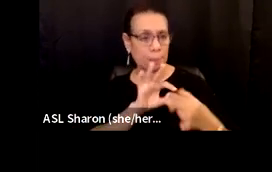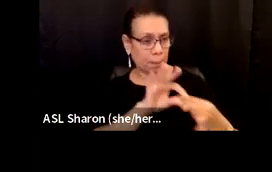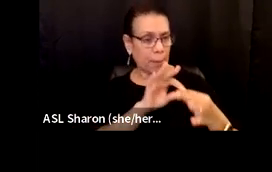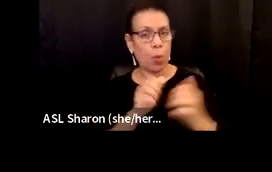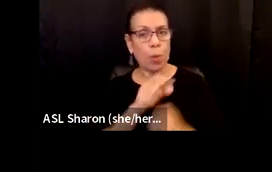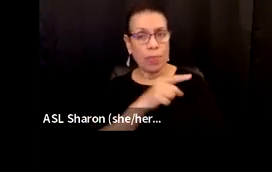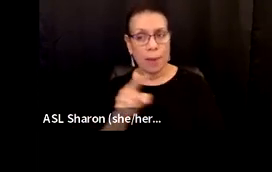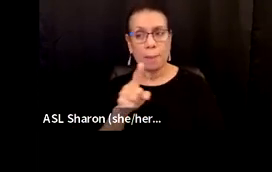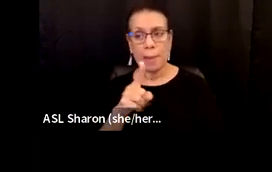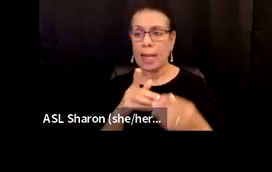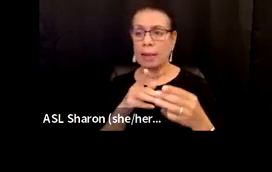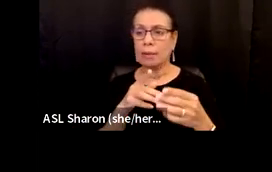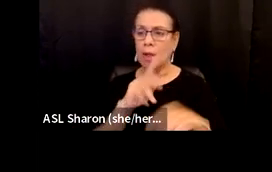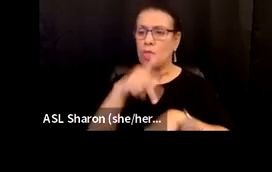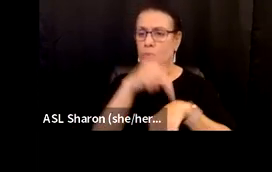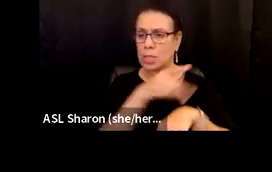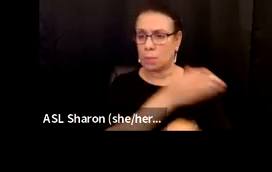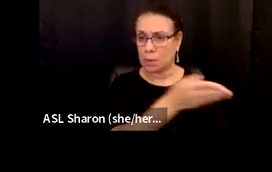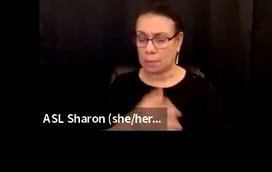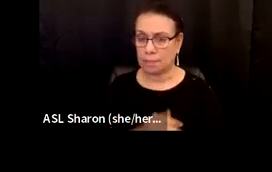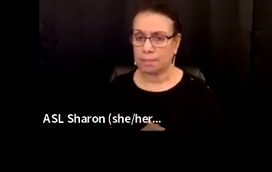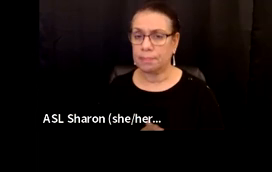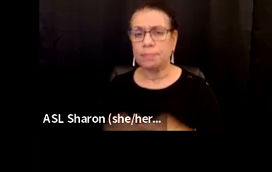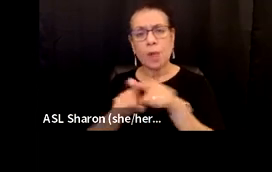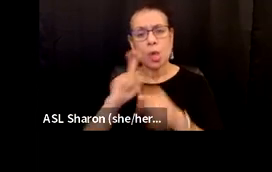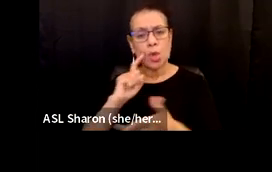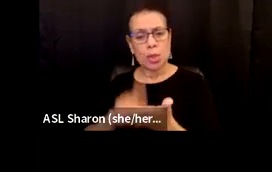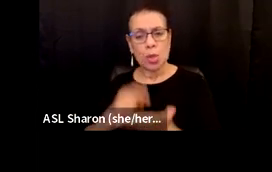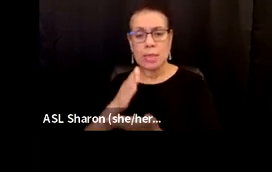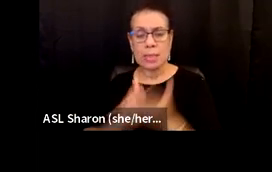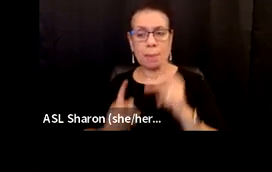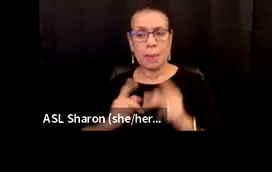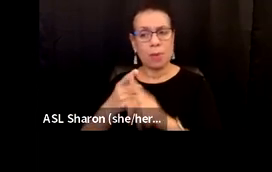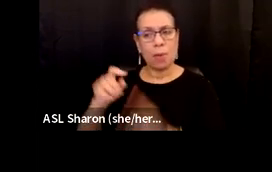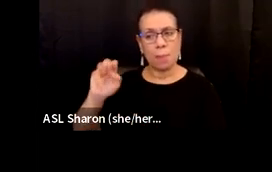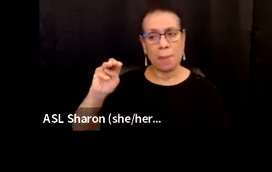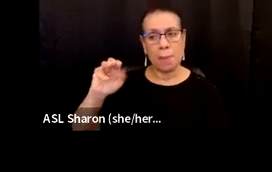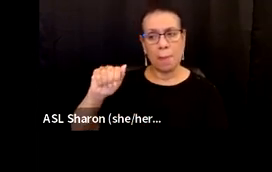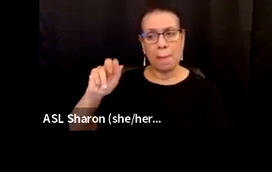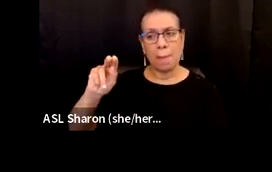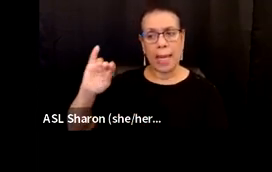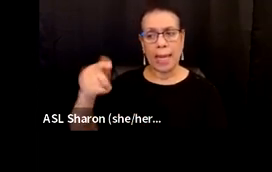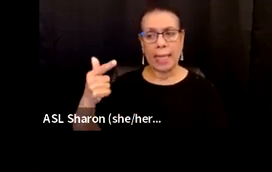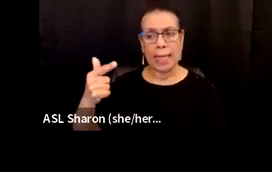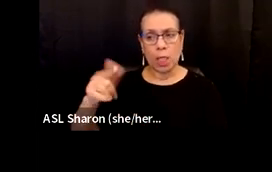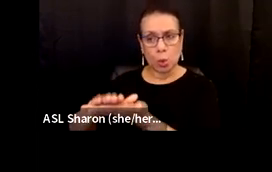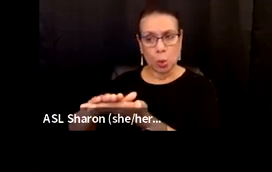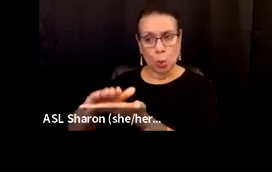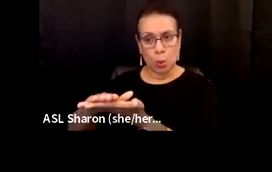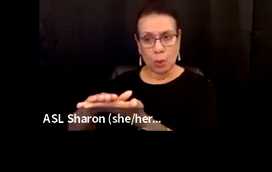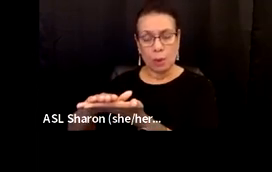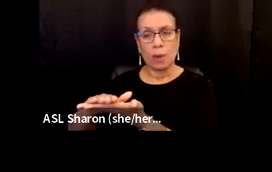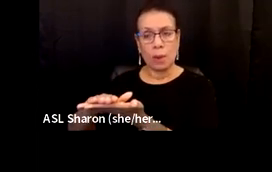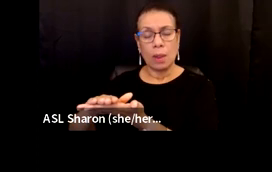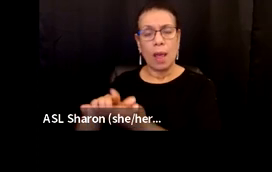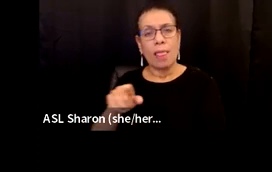leader i also noticed that there are some testifiers from the manning school today i know that they are